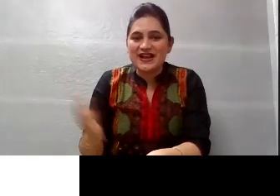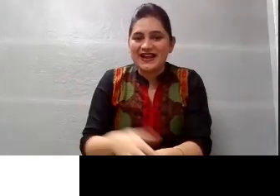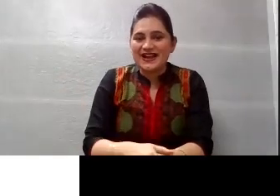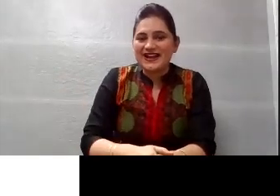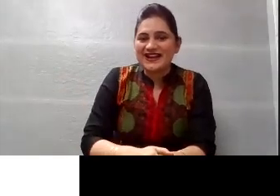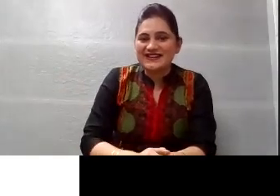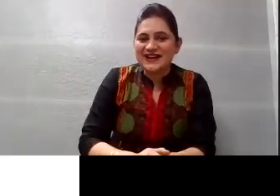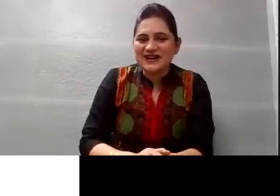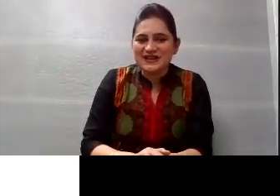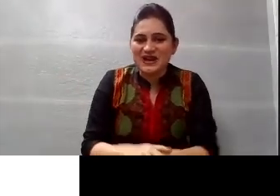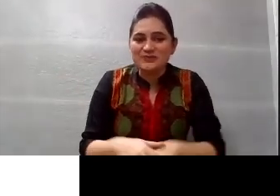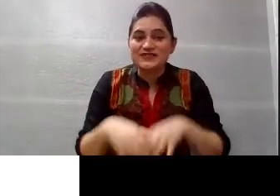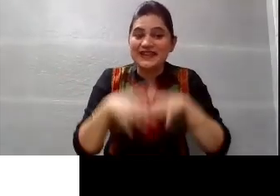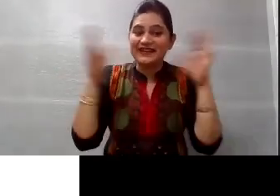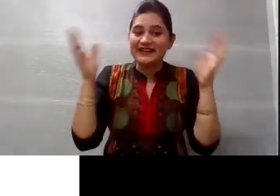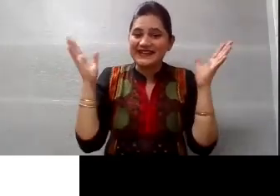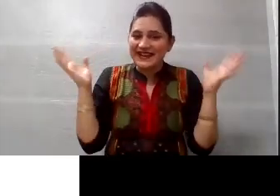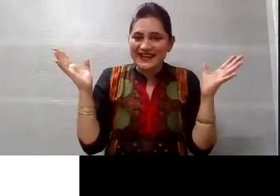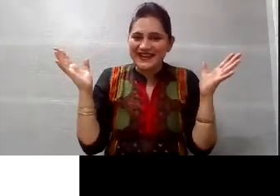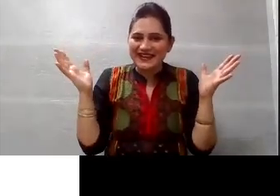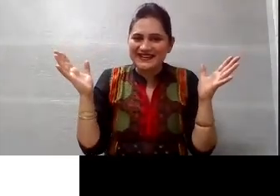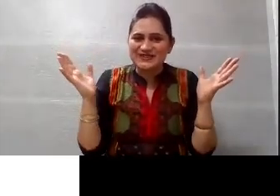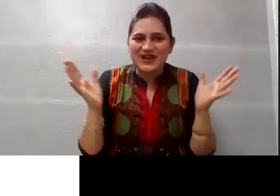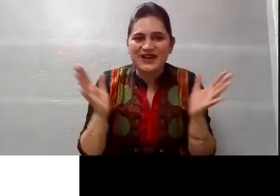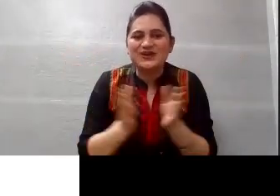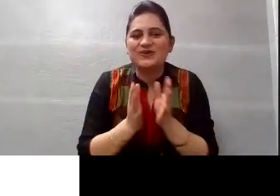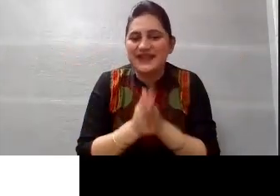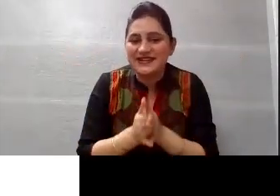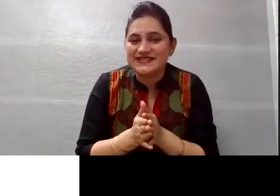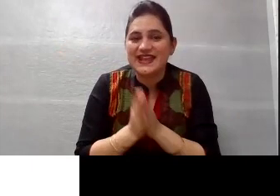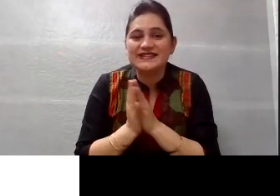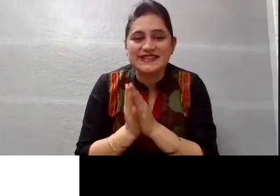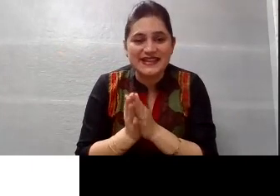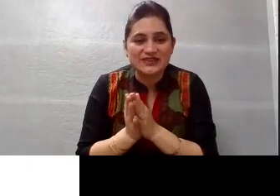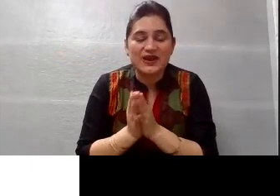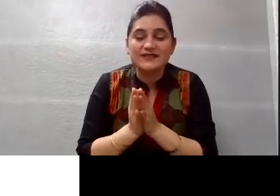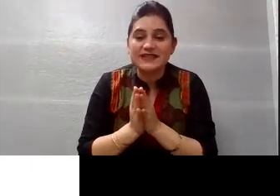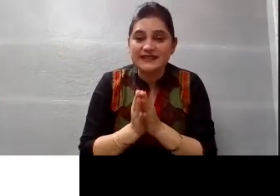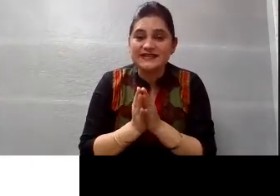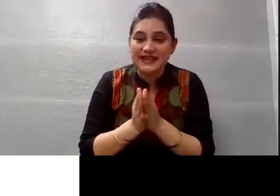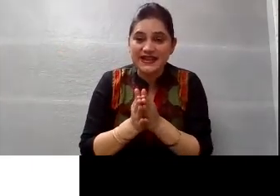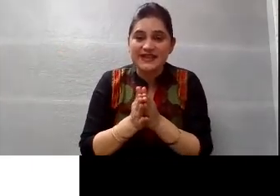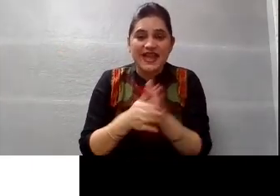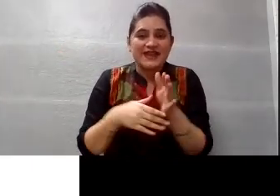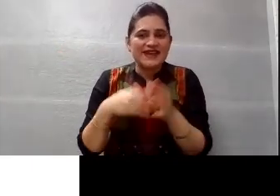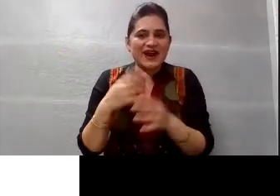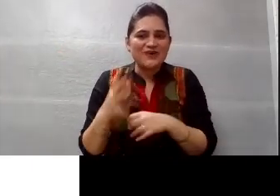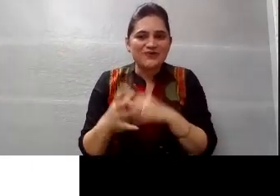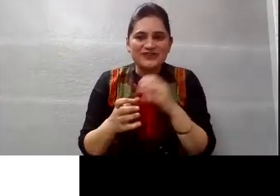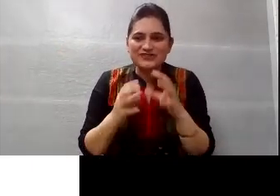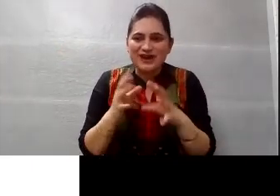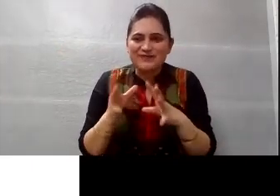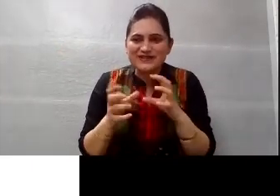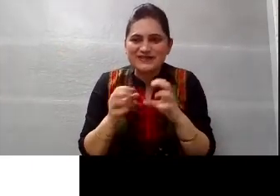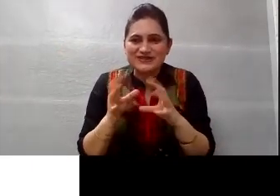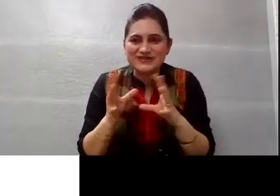And here comes eighty eight. Wow. Eight tens. Eight one's eighty eight. Now